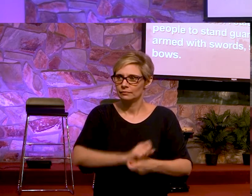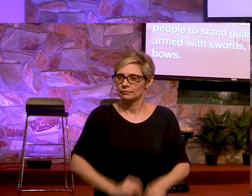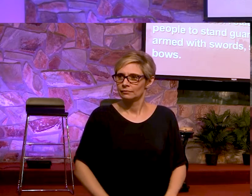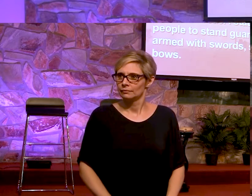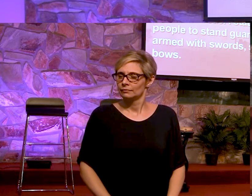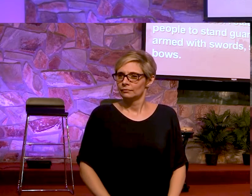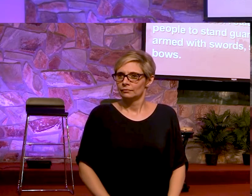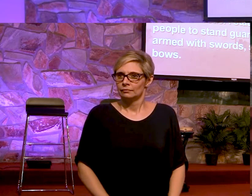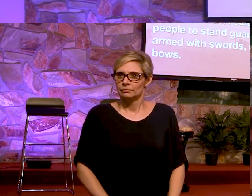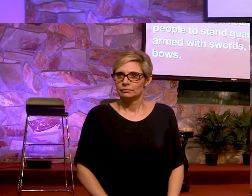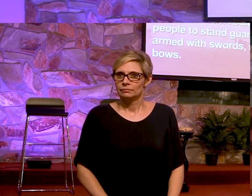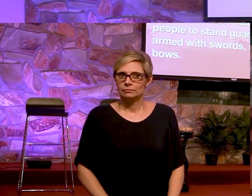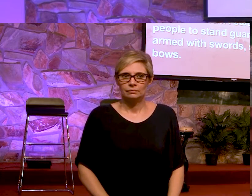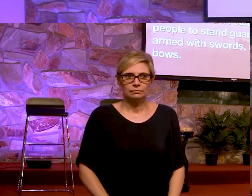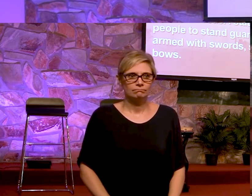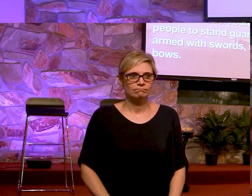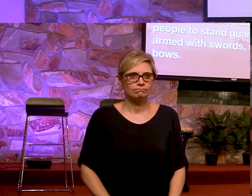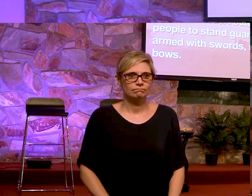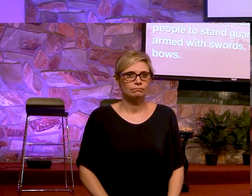I